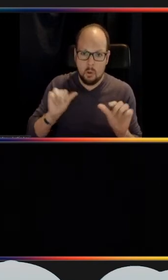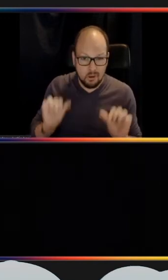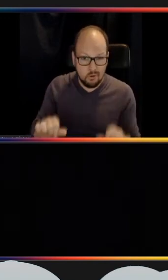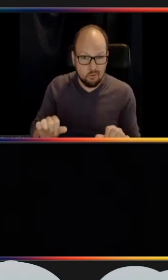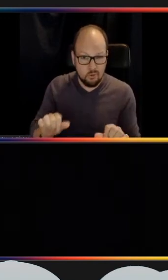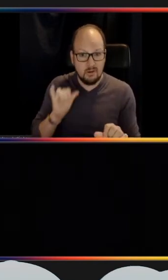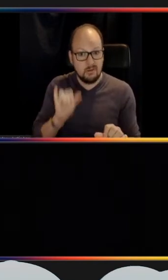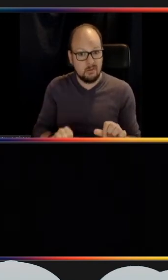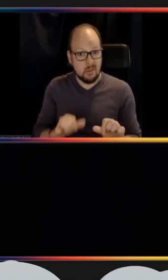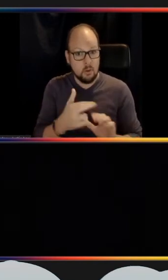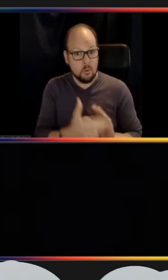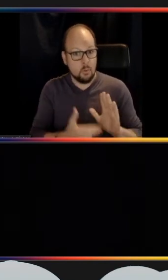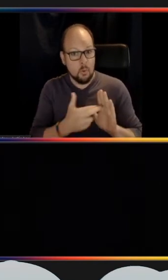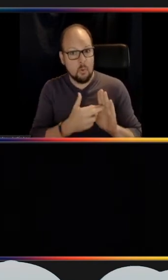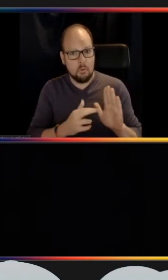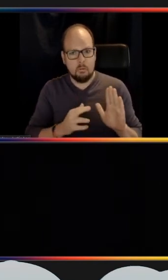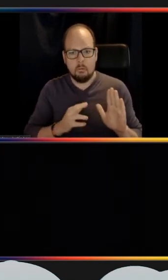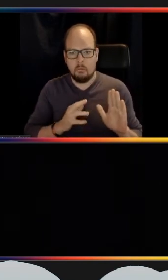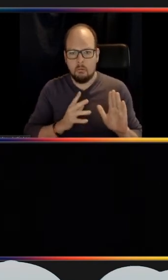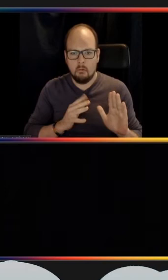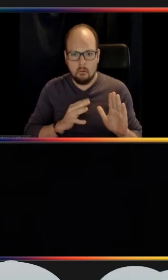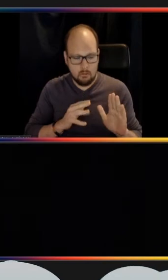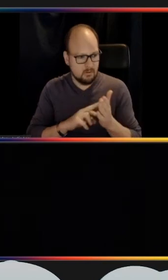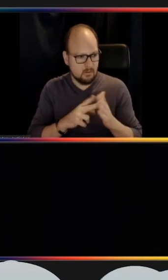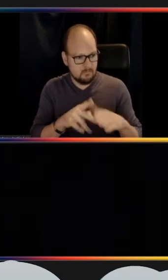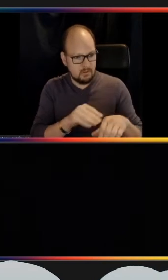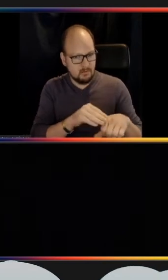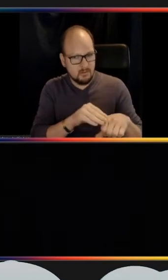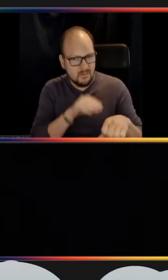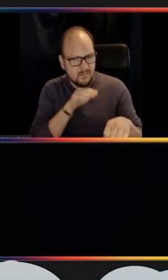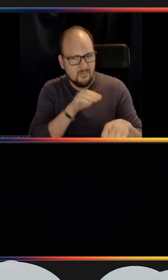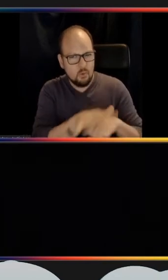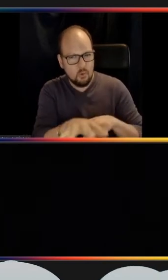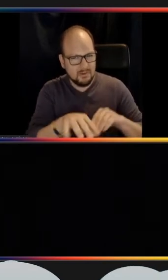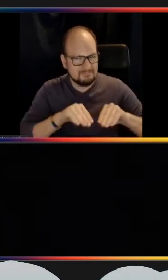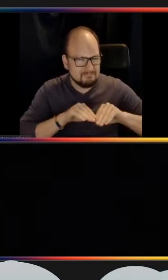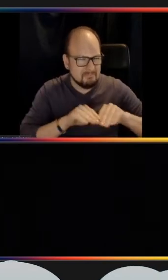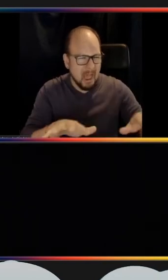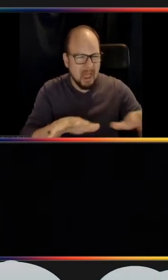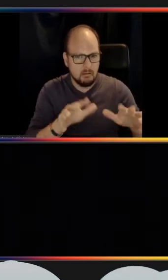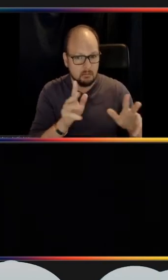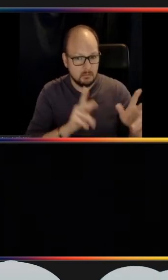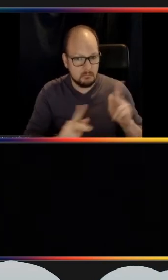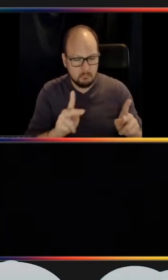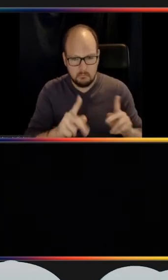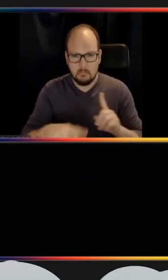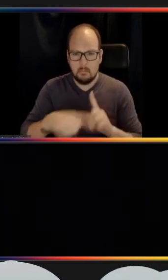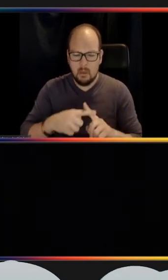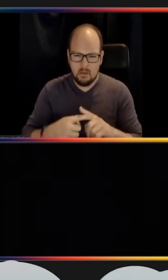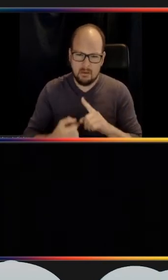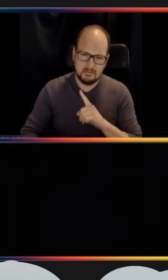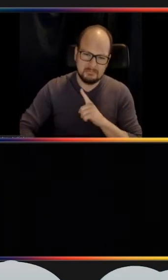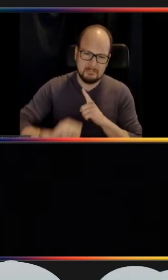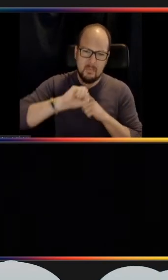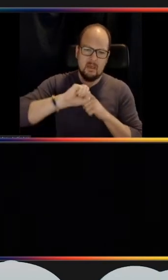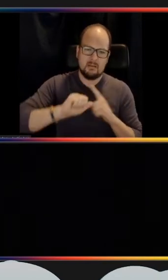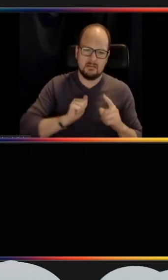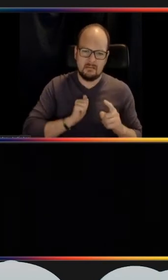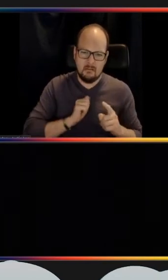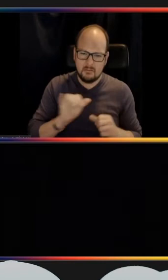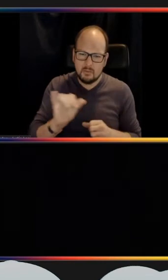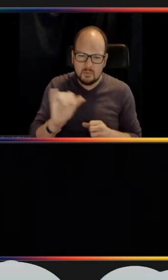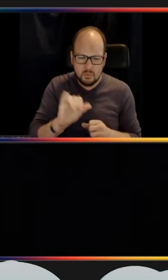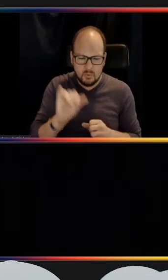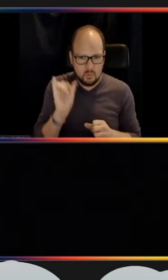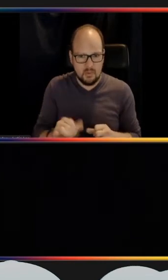means something to people and that adds to my life as well, and like to be embraced by this community and have so much grace be